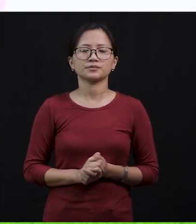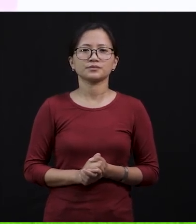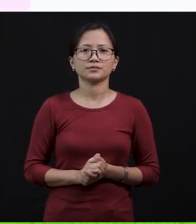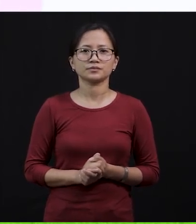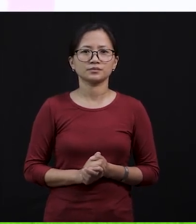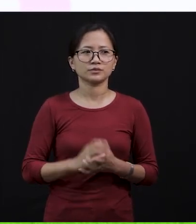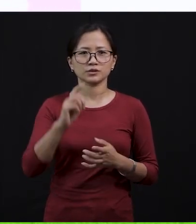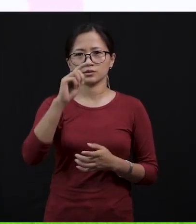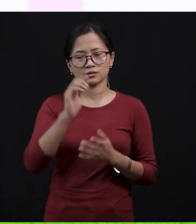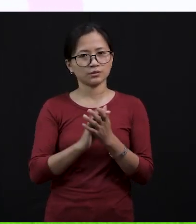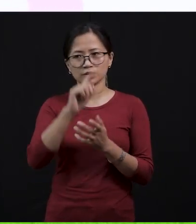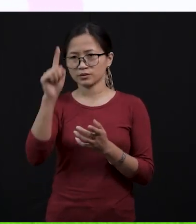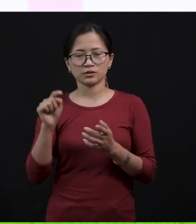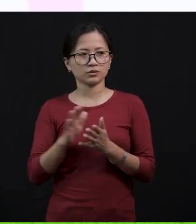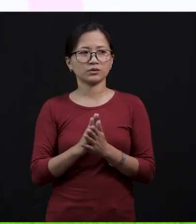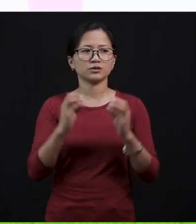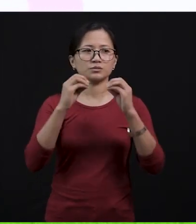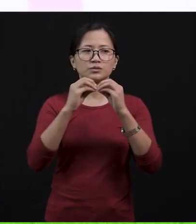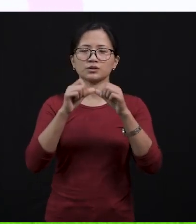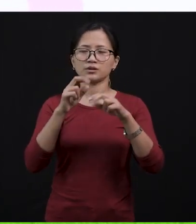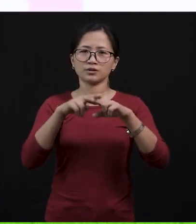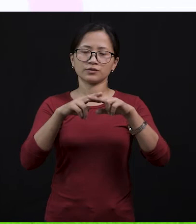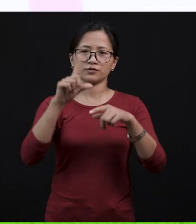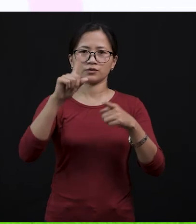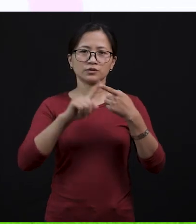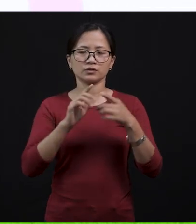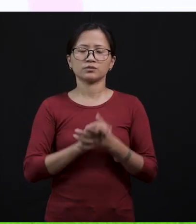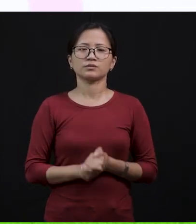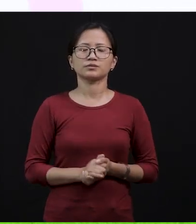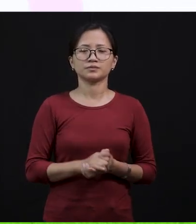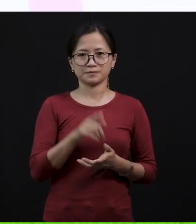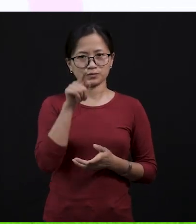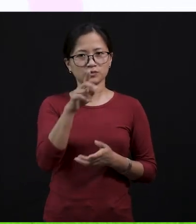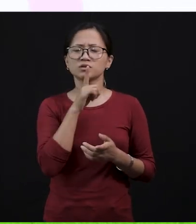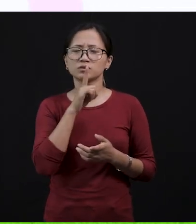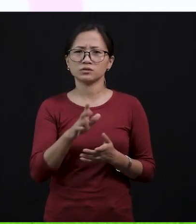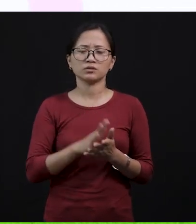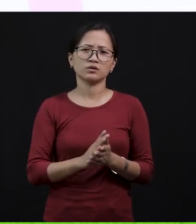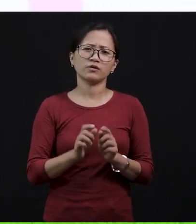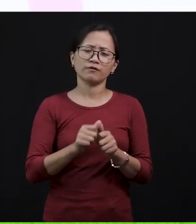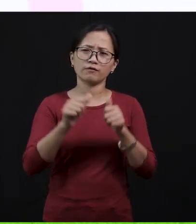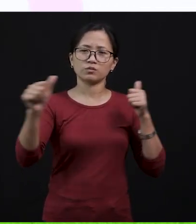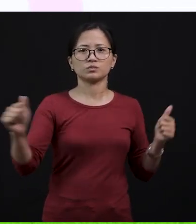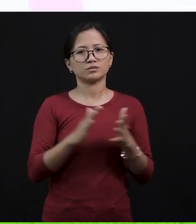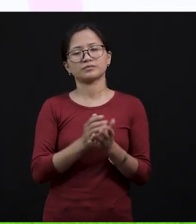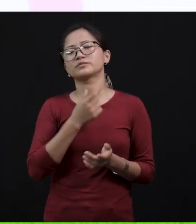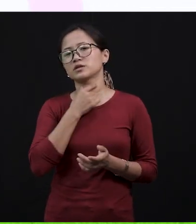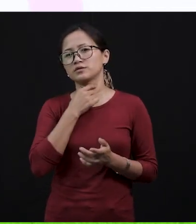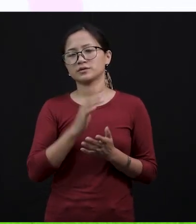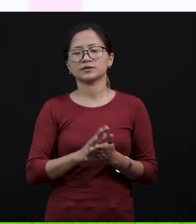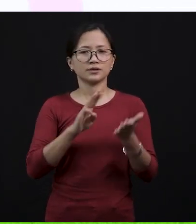Here are some questions to baffle, but I'm sure it will not baffle you because I'm sure you are far more clever